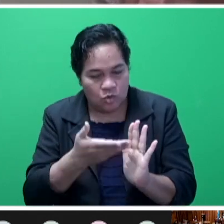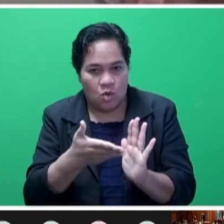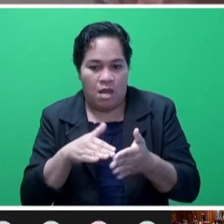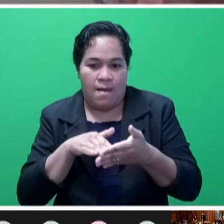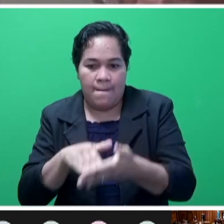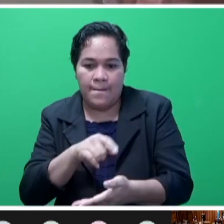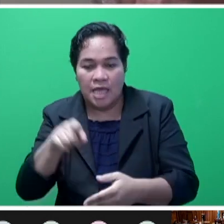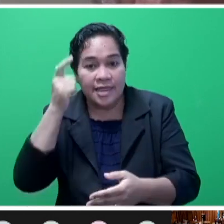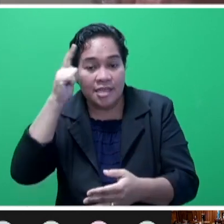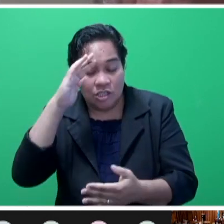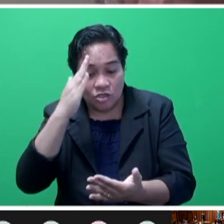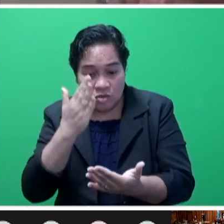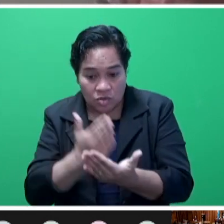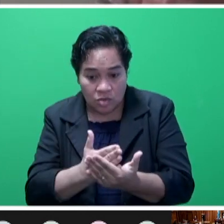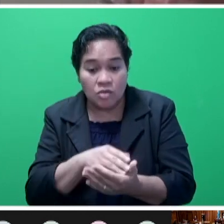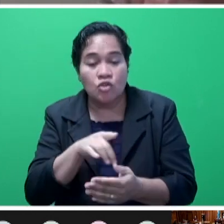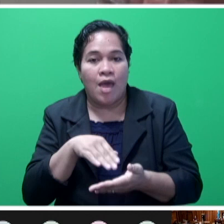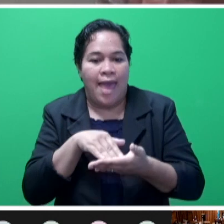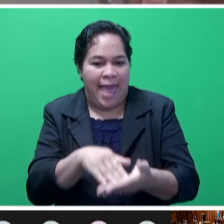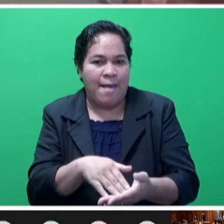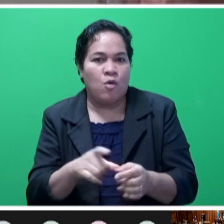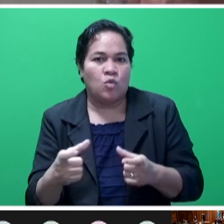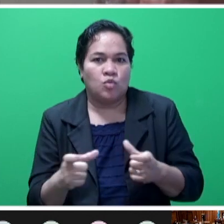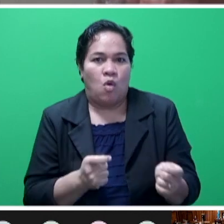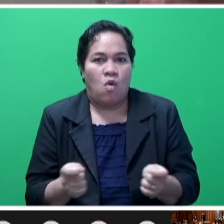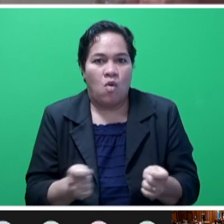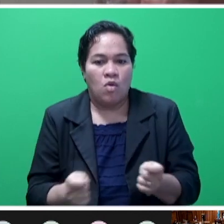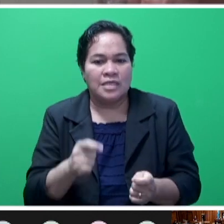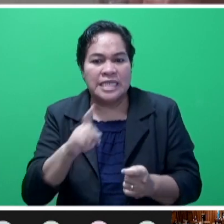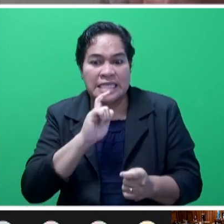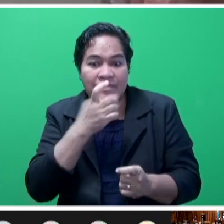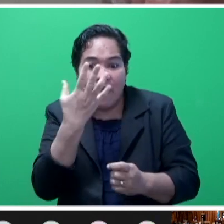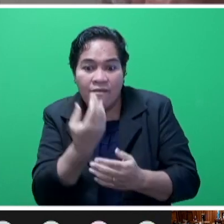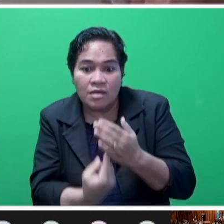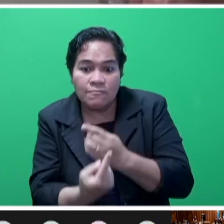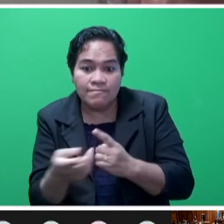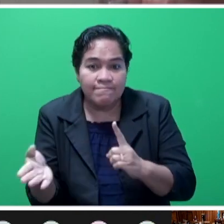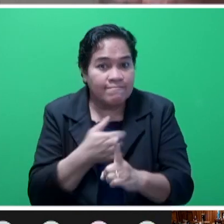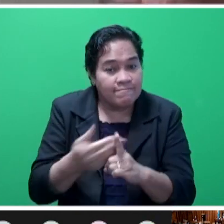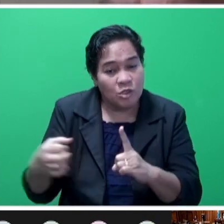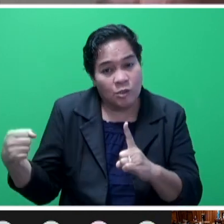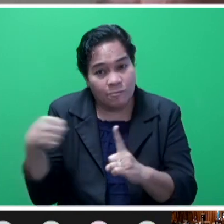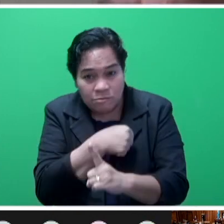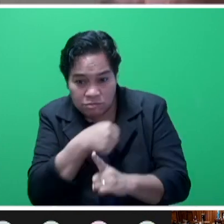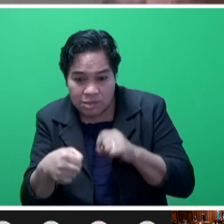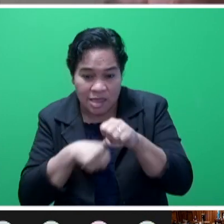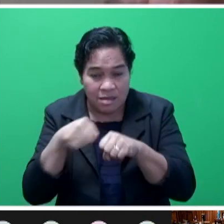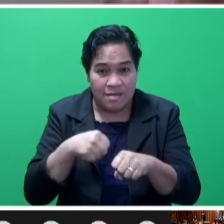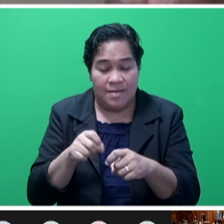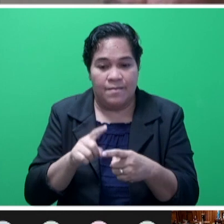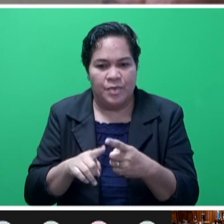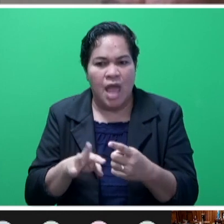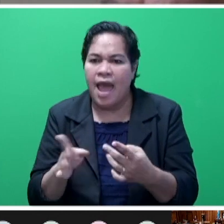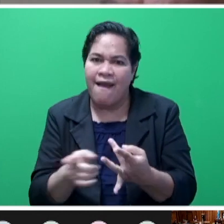also aids in controlling incidences such as bullying and brawling, which involves students, amongst other unwarranted